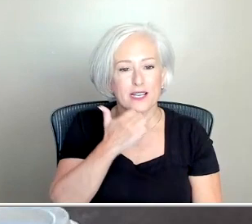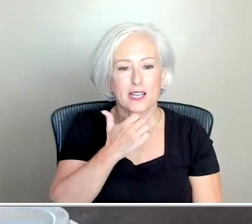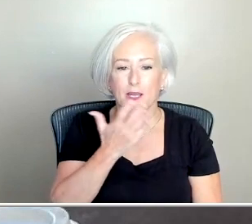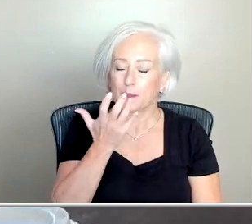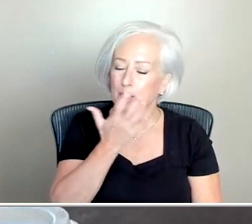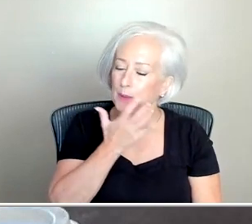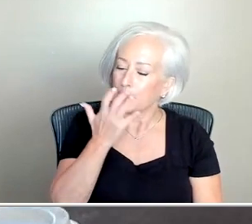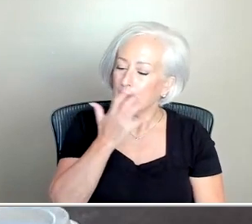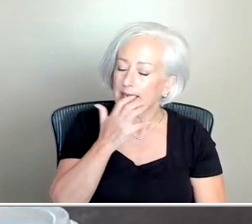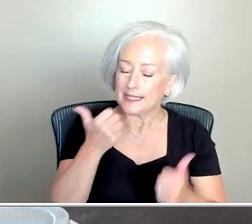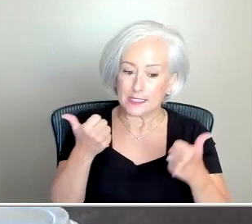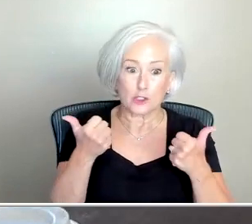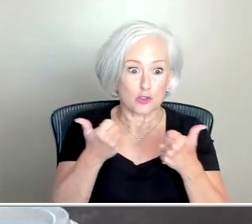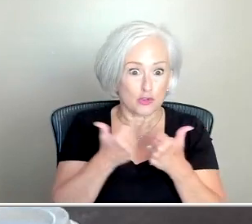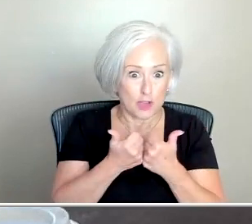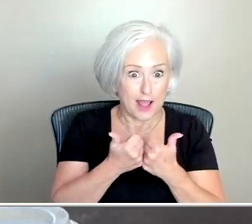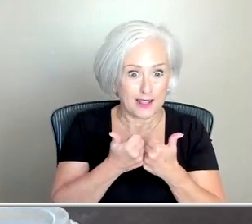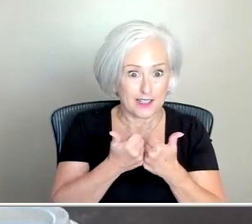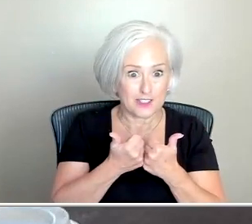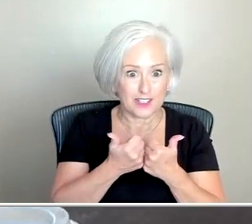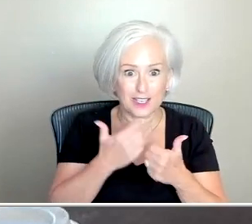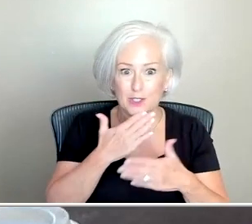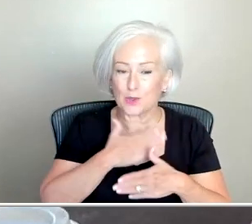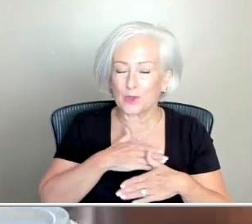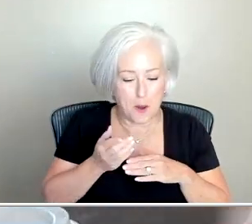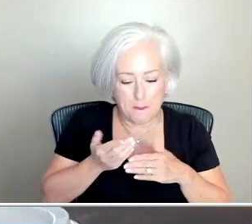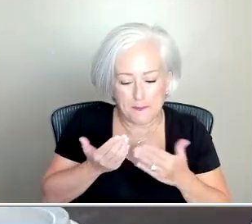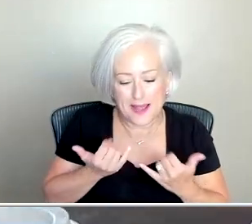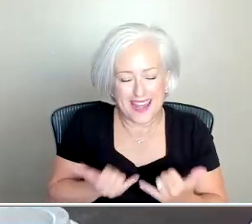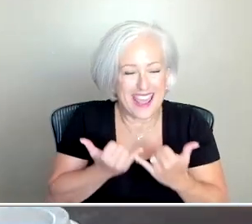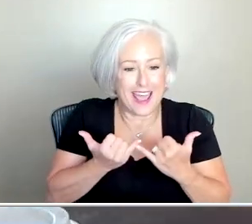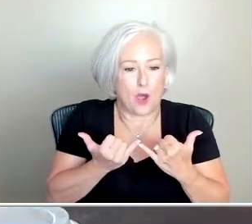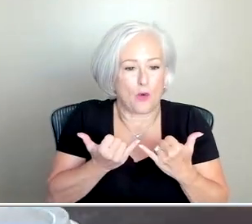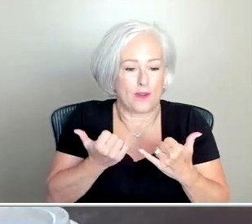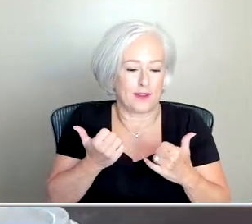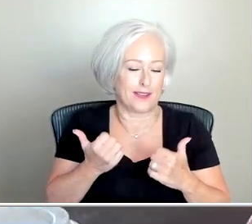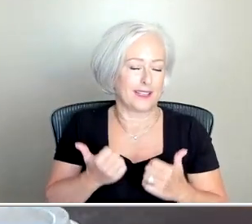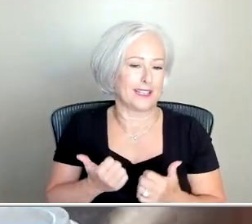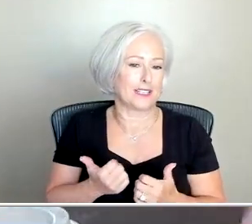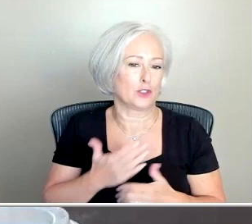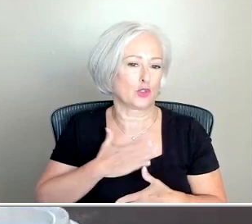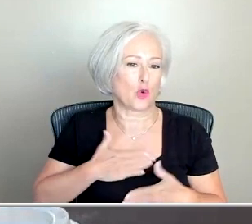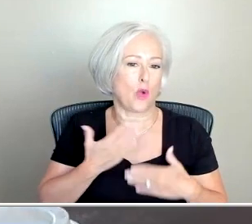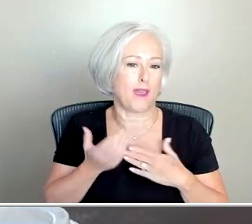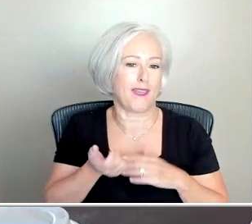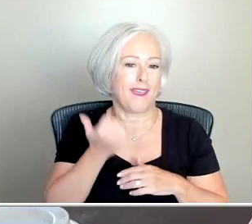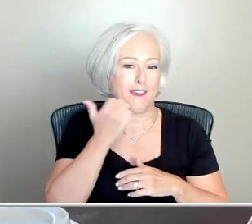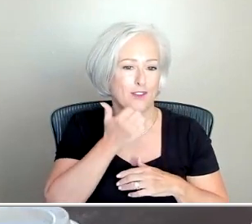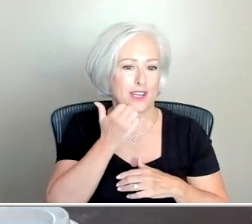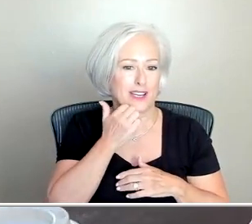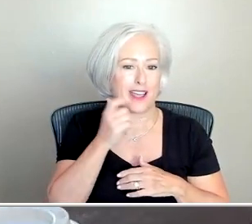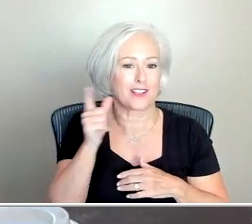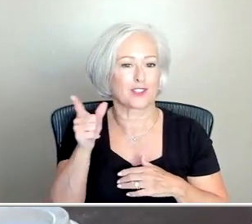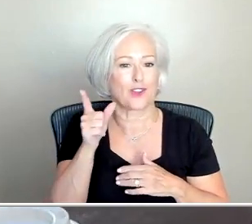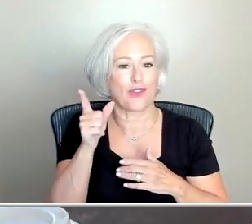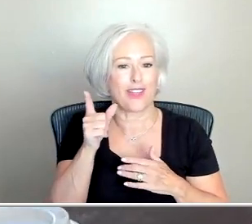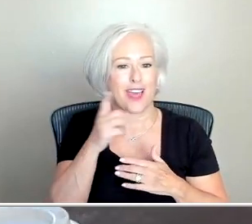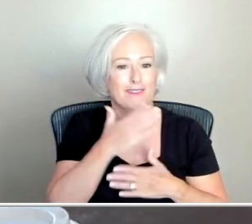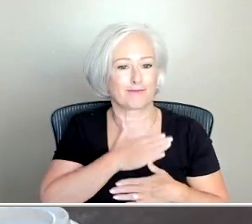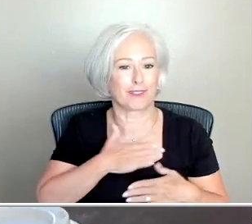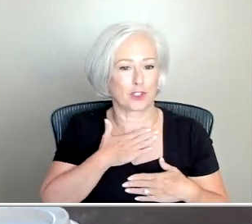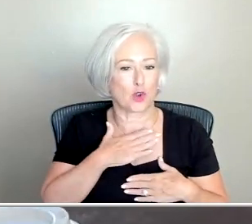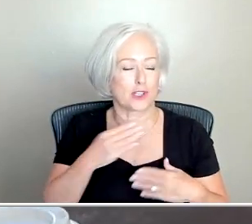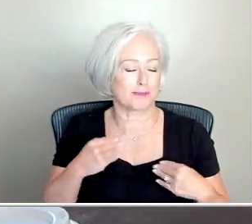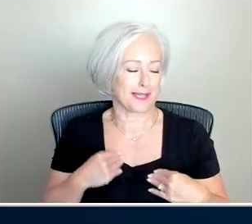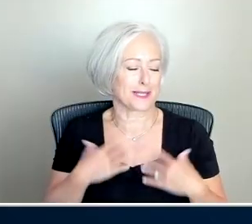enjoy the moment and enjoy now and enjoy every day. And so that inspires me to do it. It's right in front of me here. So Gary, before we